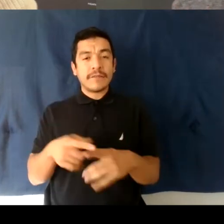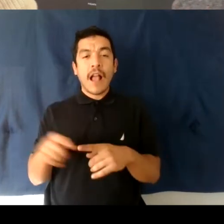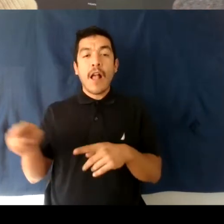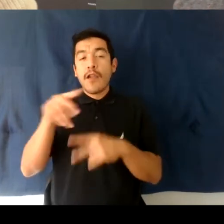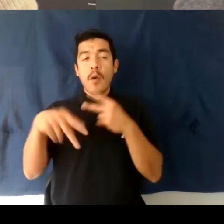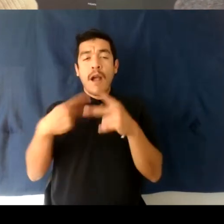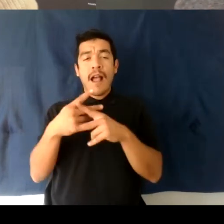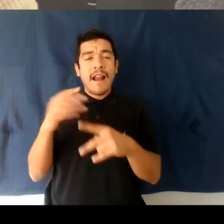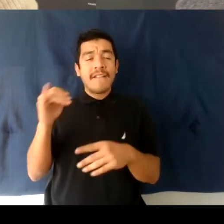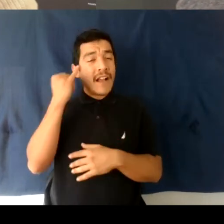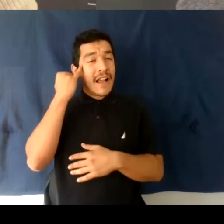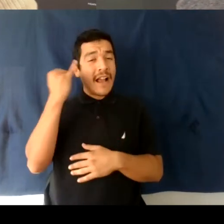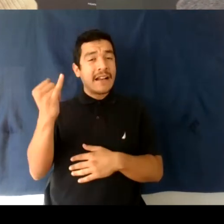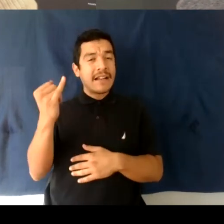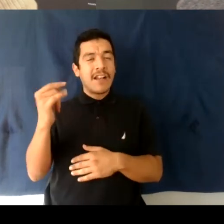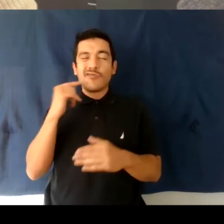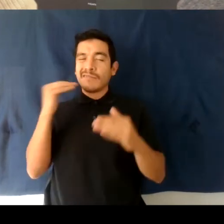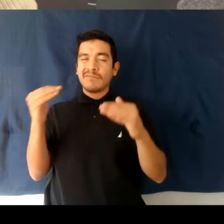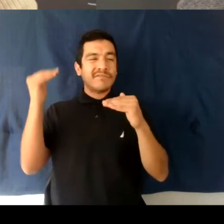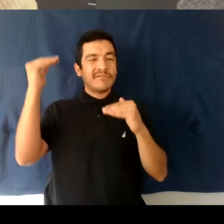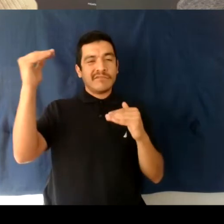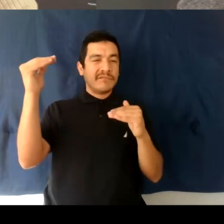of ideals disproportionately